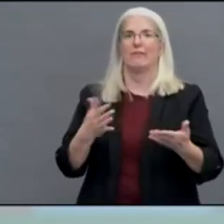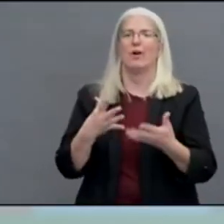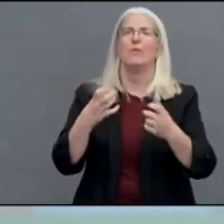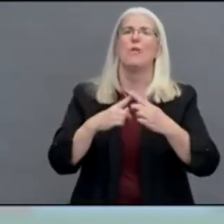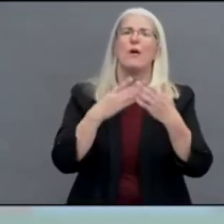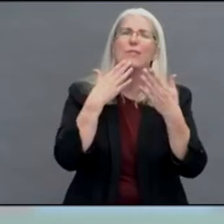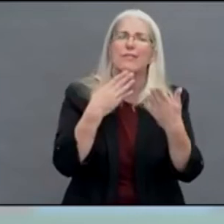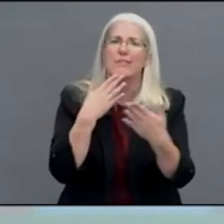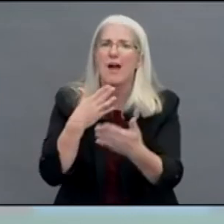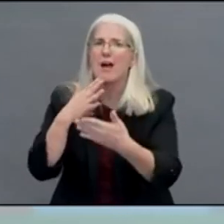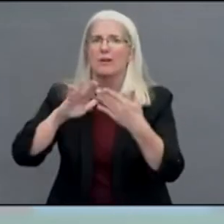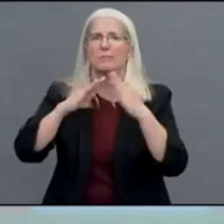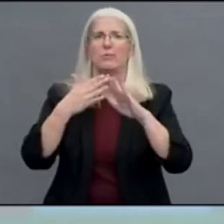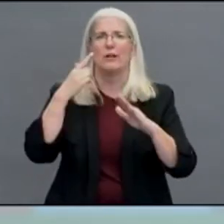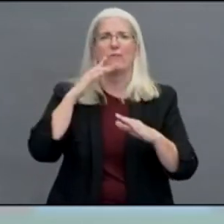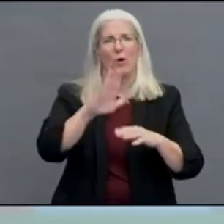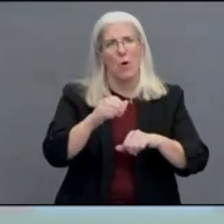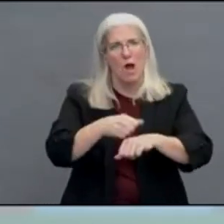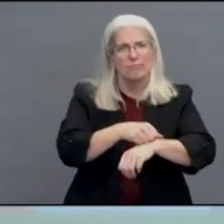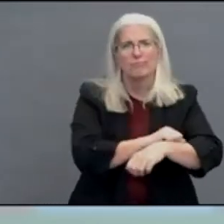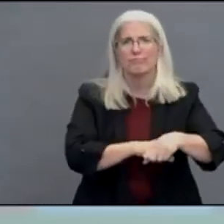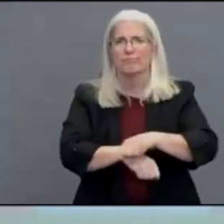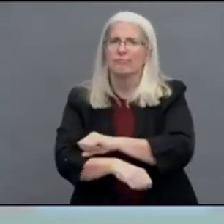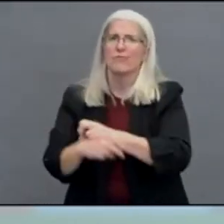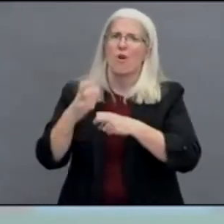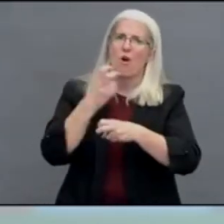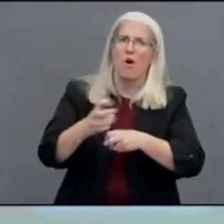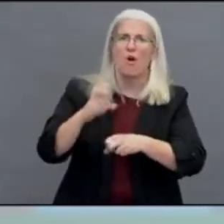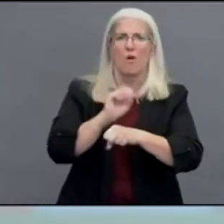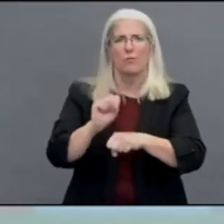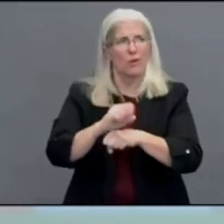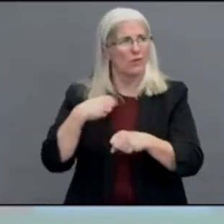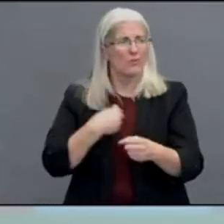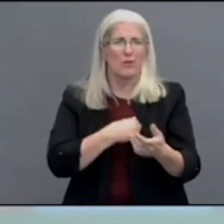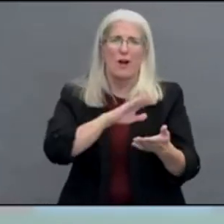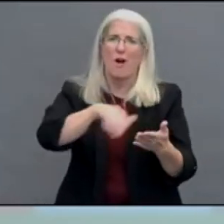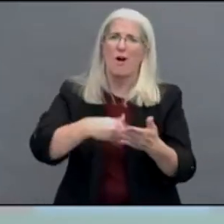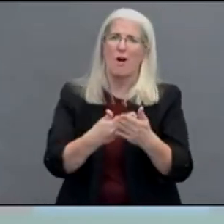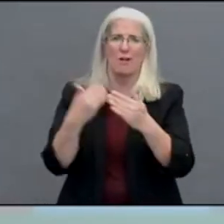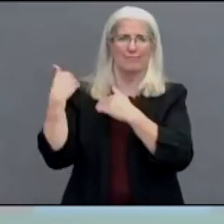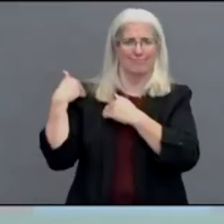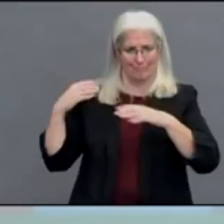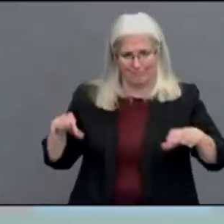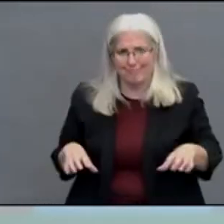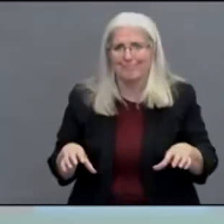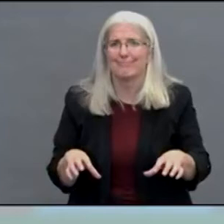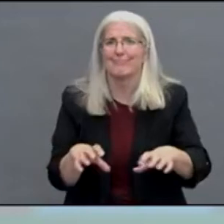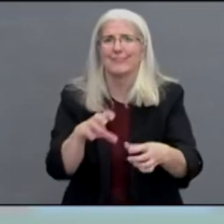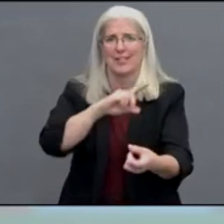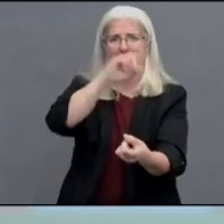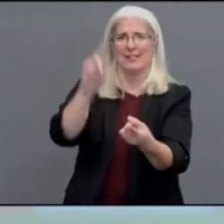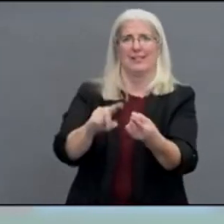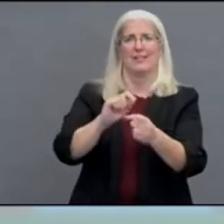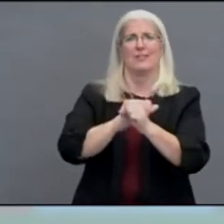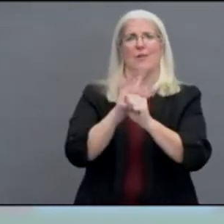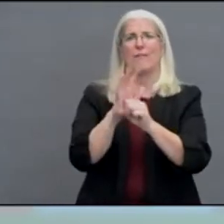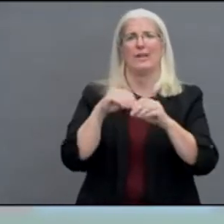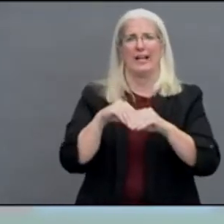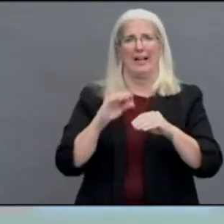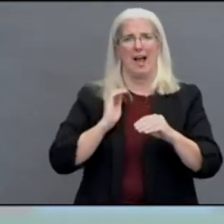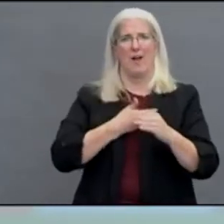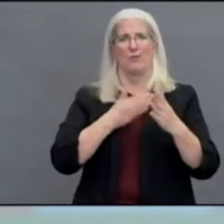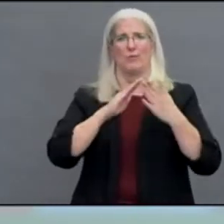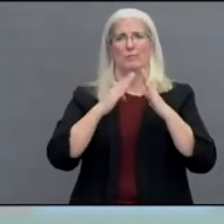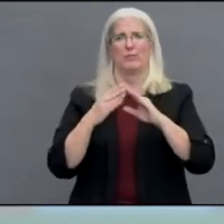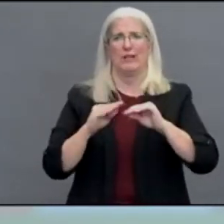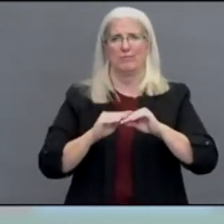ensure that we are all doing our part and holding ourselves accountable to minimize transmission of COVID-19 and utilizing the tools that I